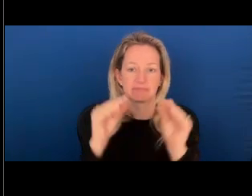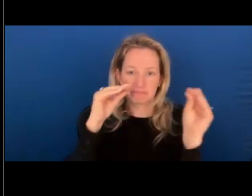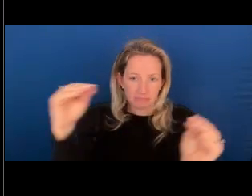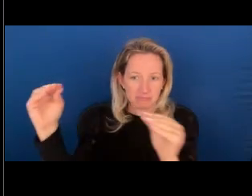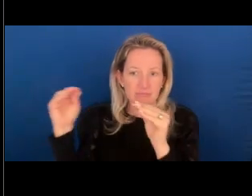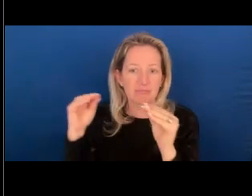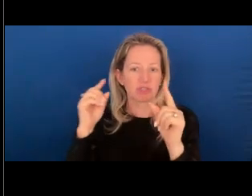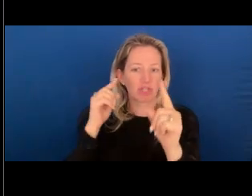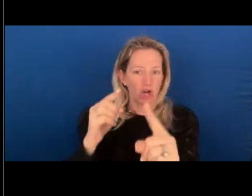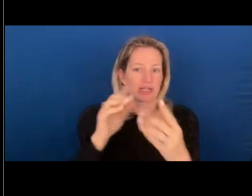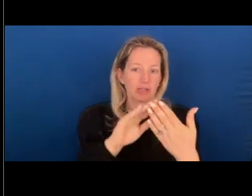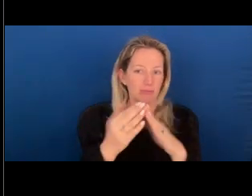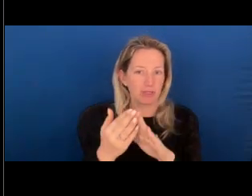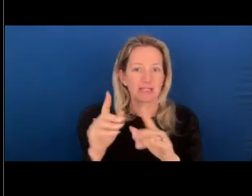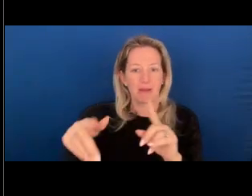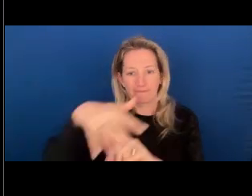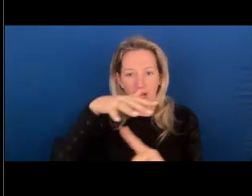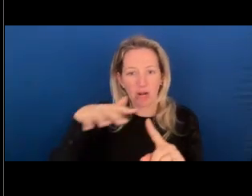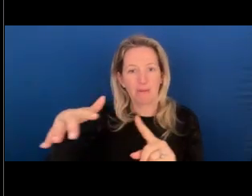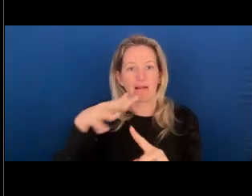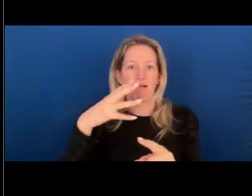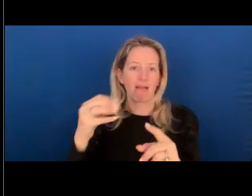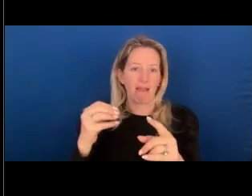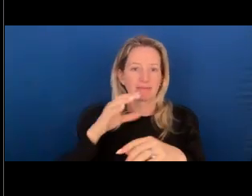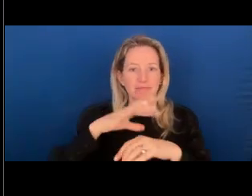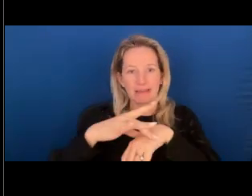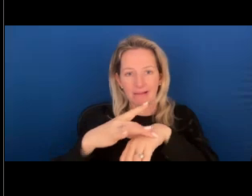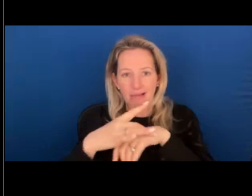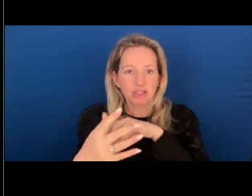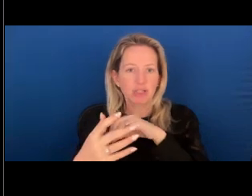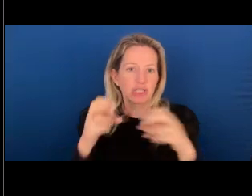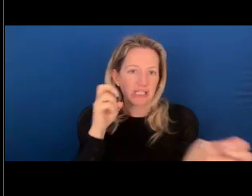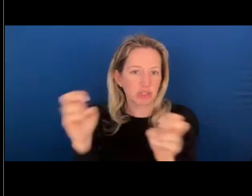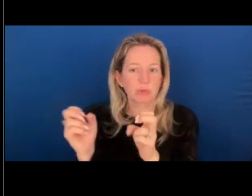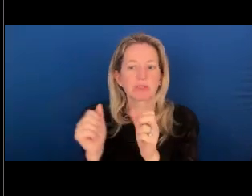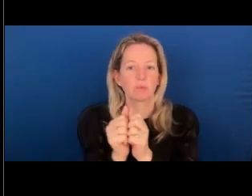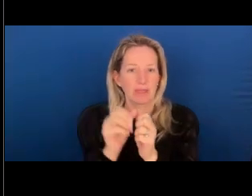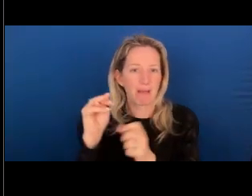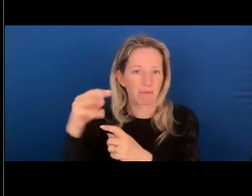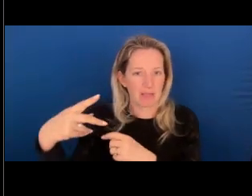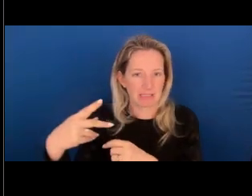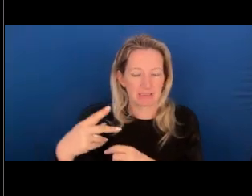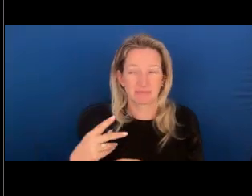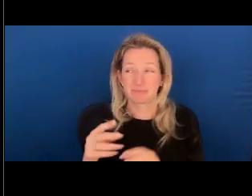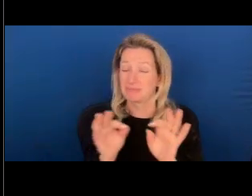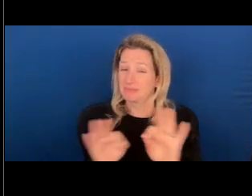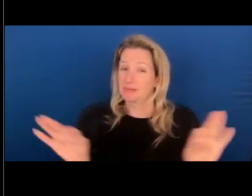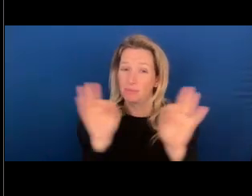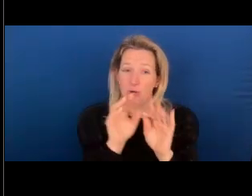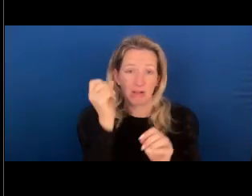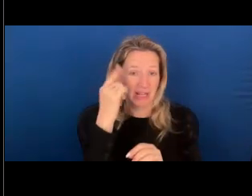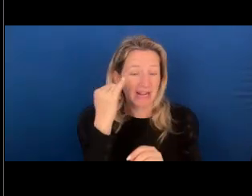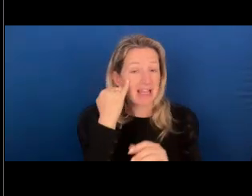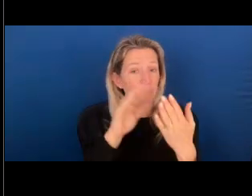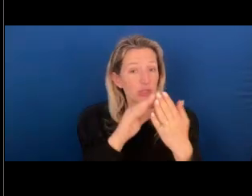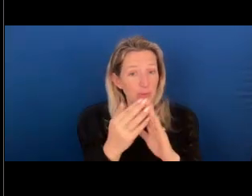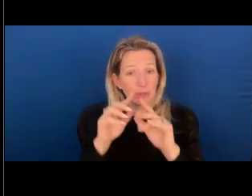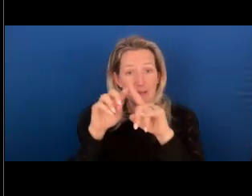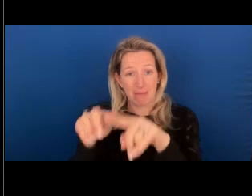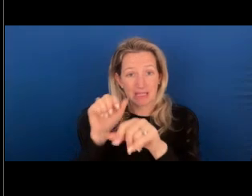a stated goal. It's important to note that anybody who does a lot of community-based work, when you go and meet